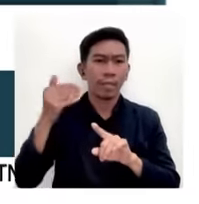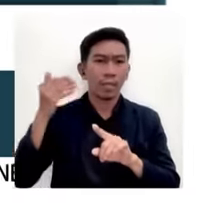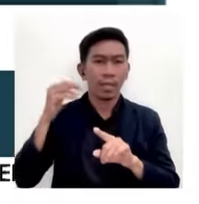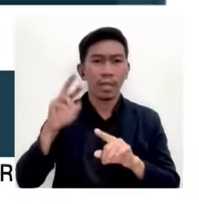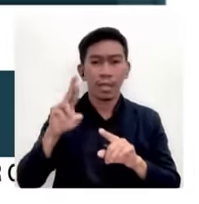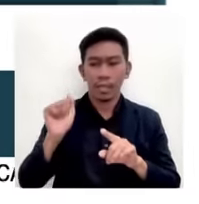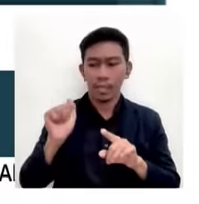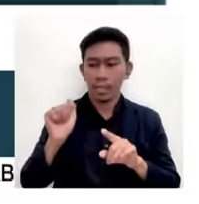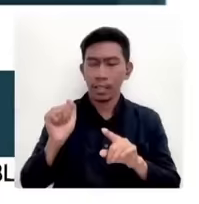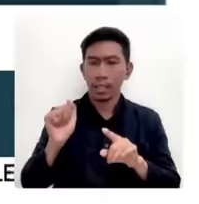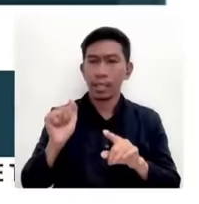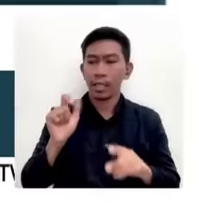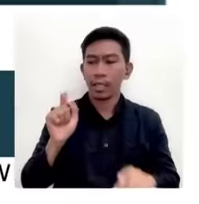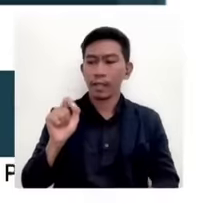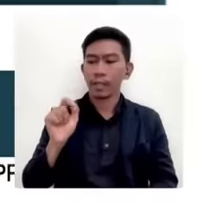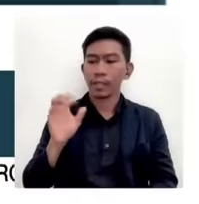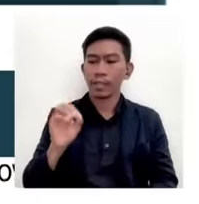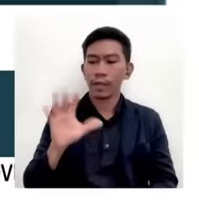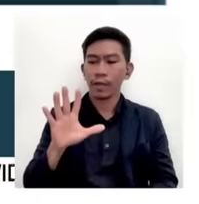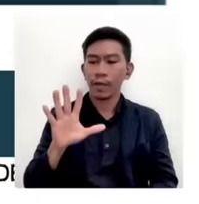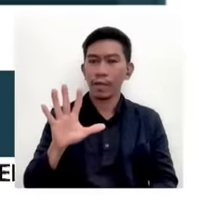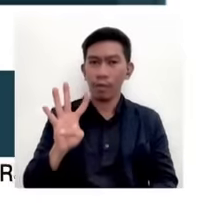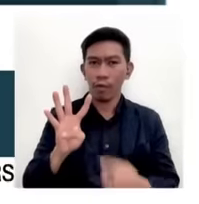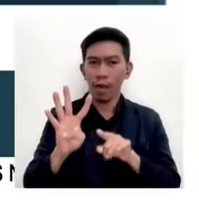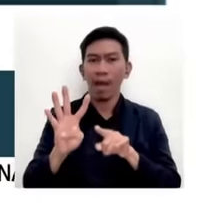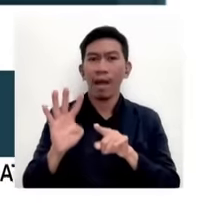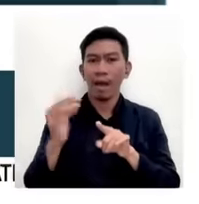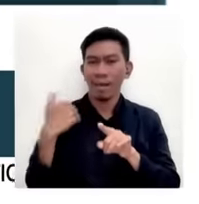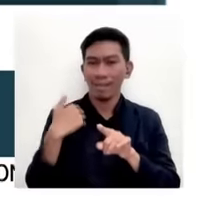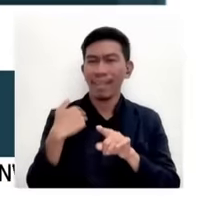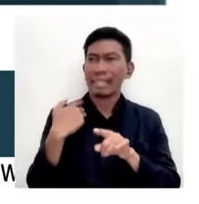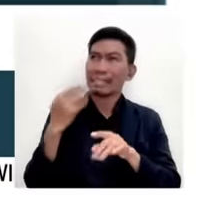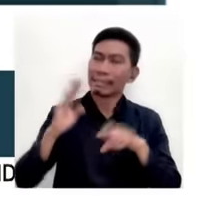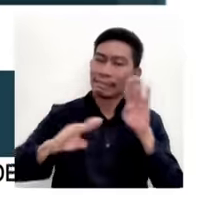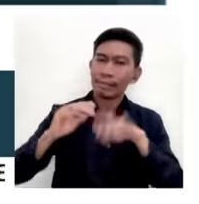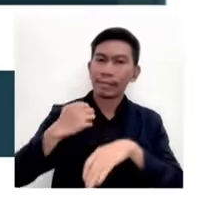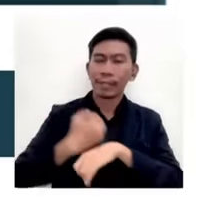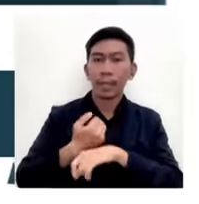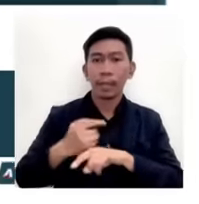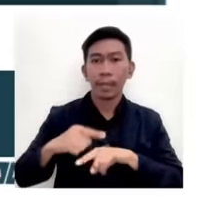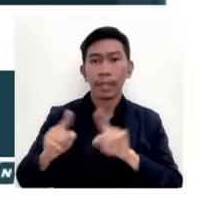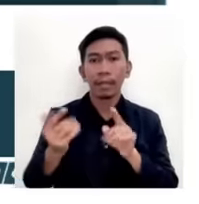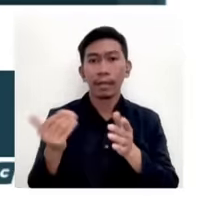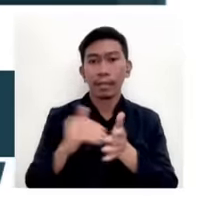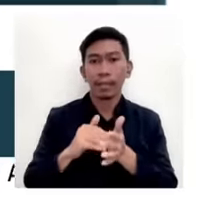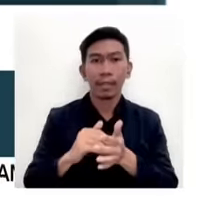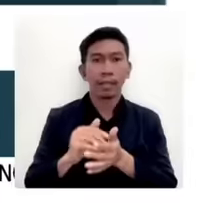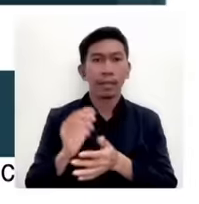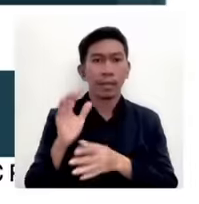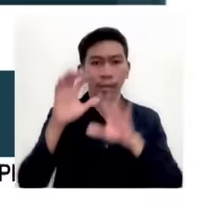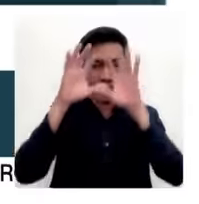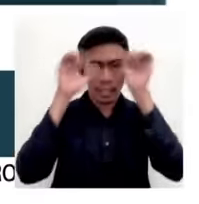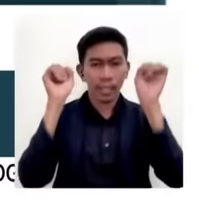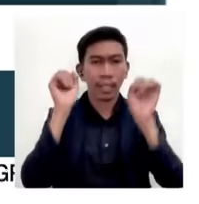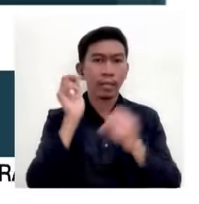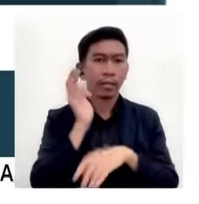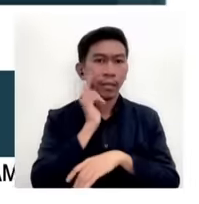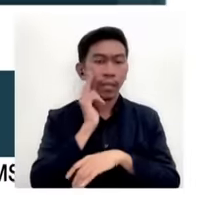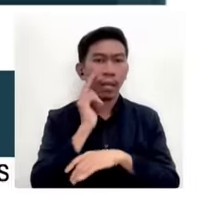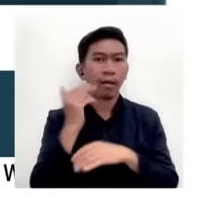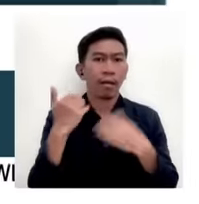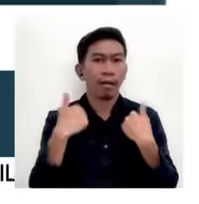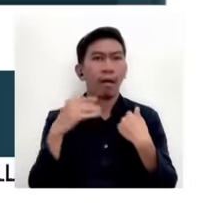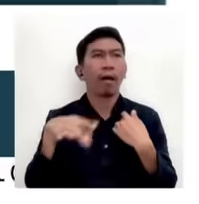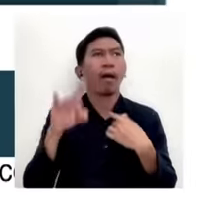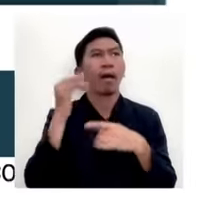Act 11054. Mm-hmm. But then again, the President then Duterte found ways to